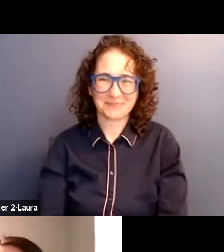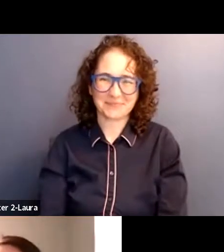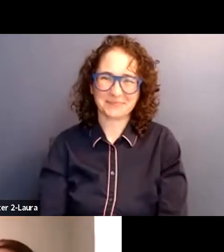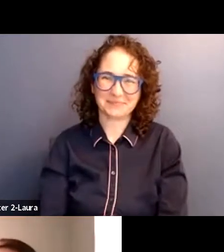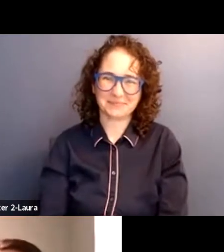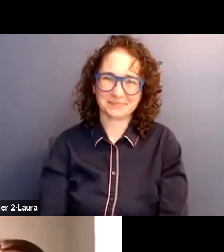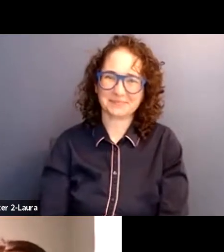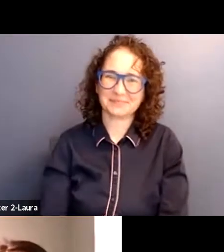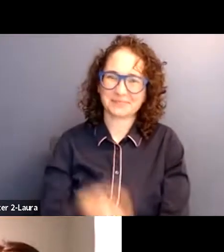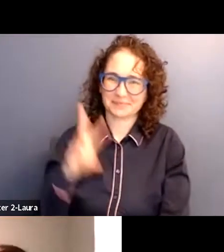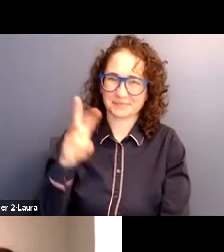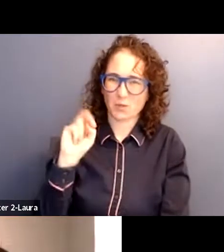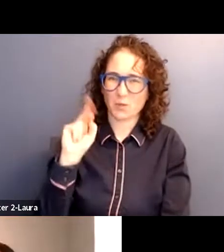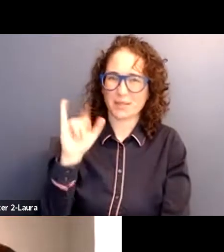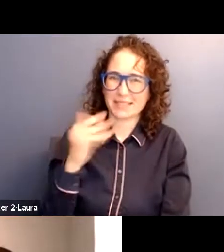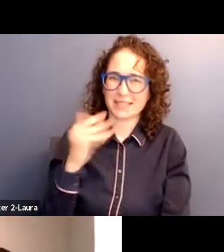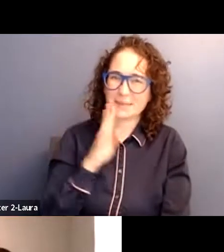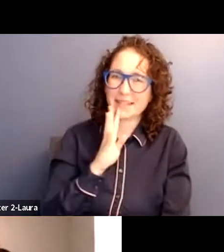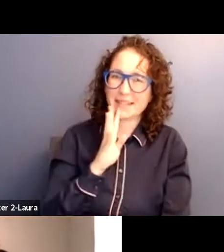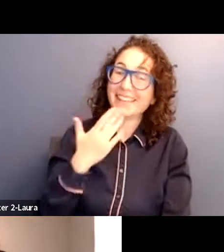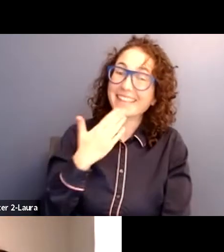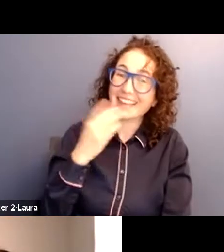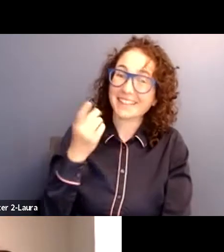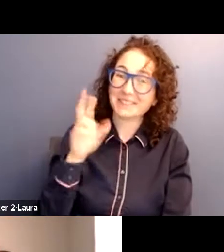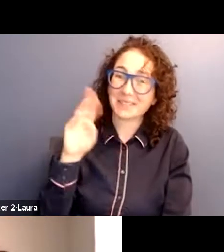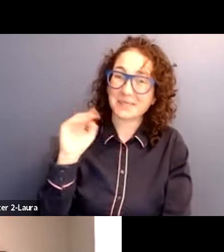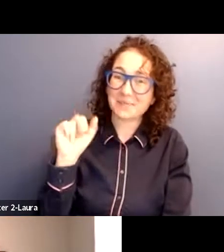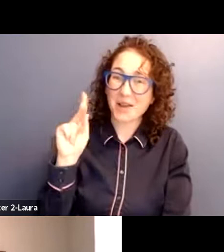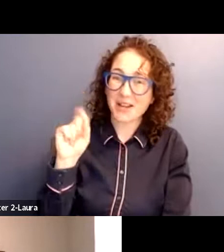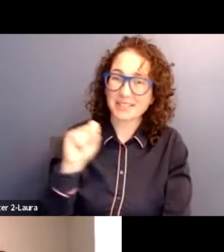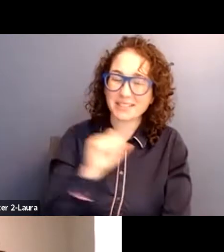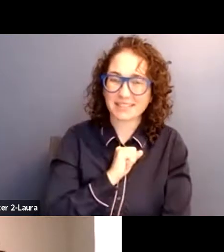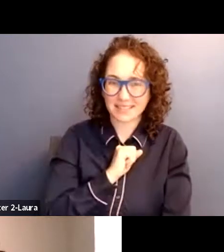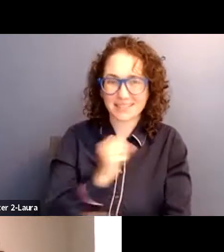Oh, so thank you so much, Dr. Marks. Many of